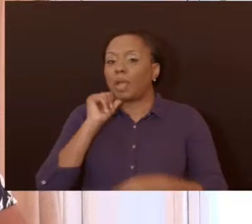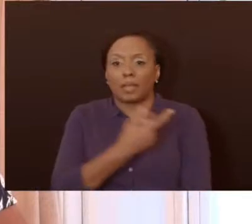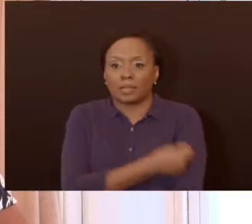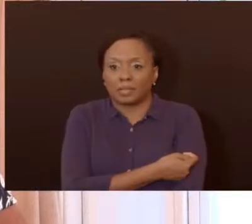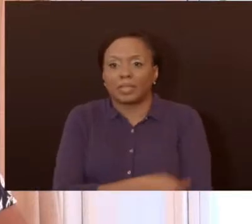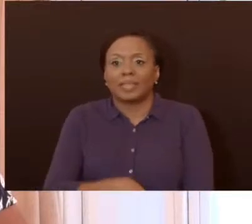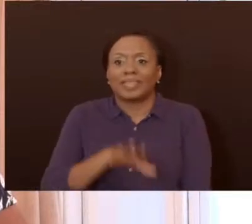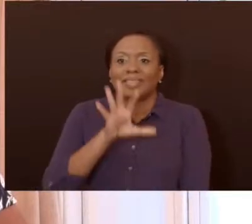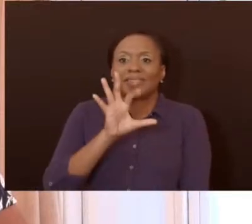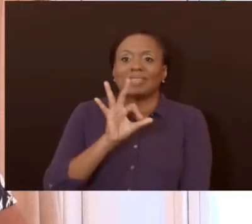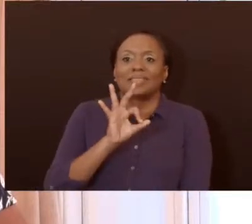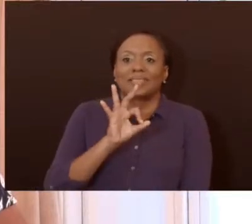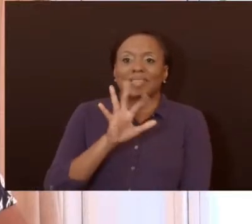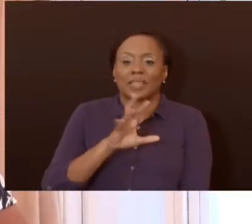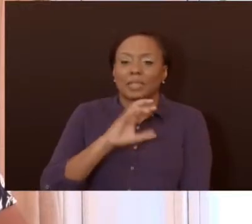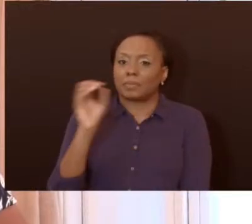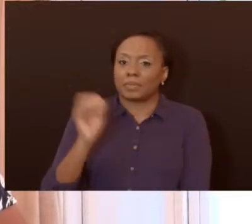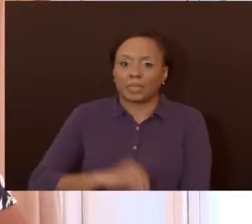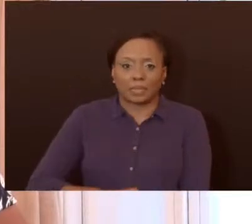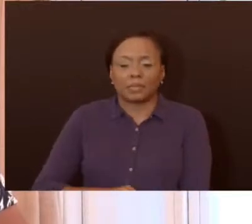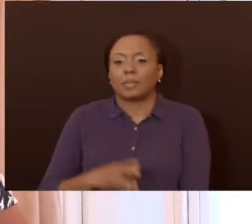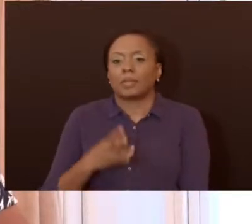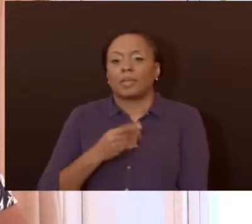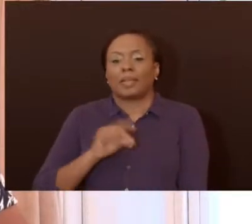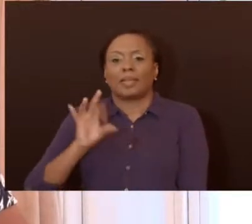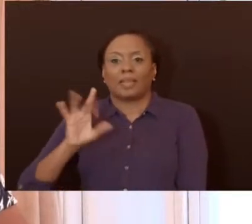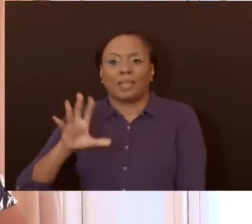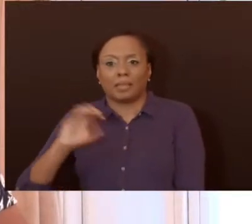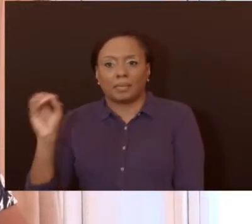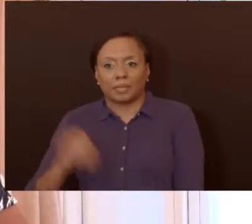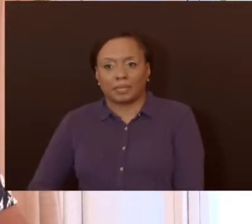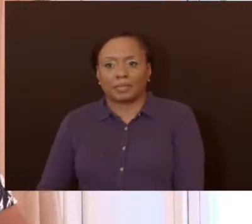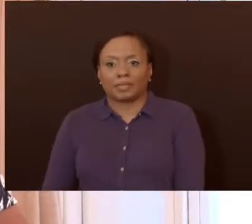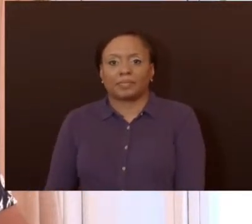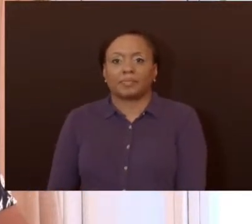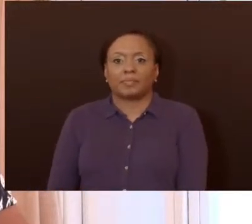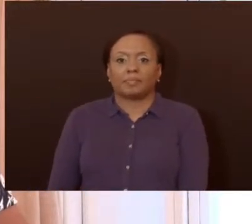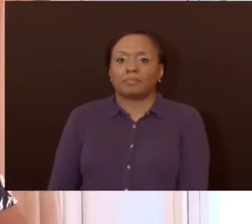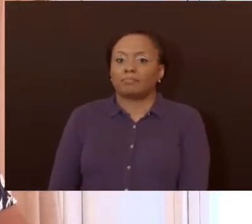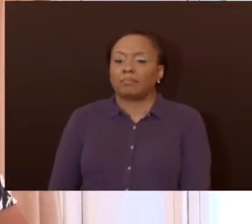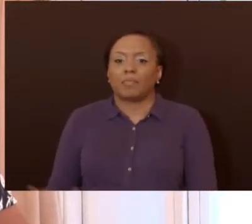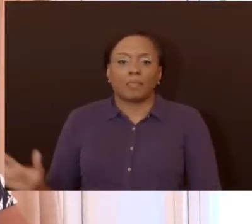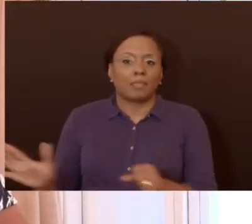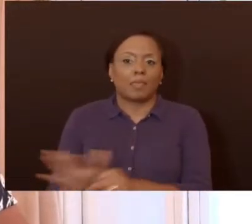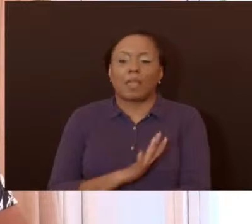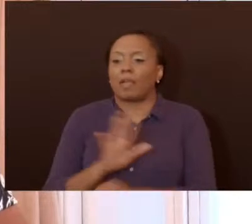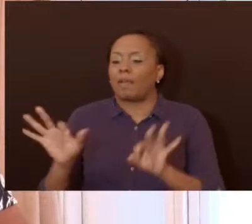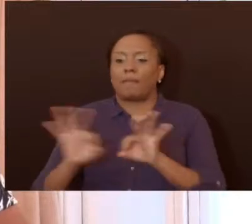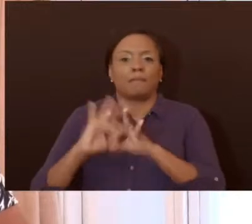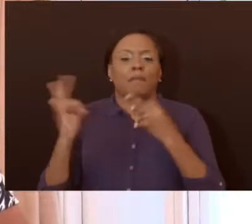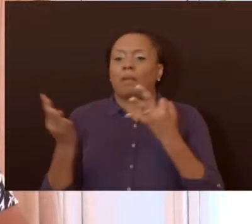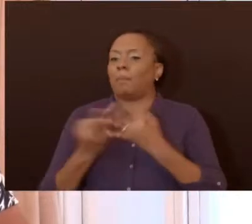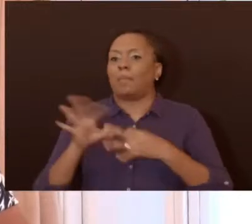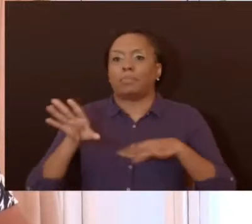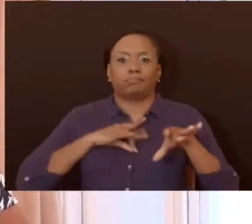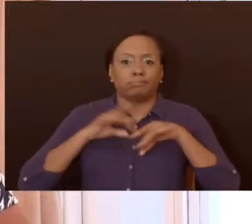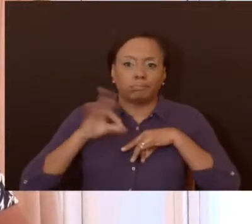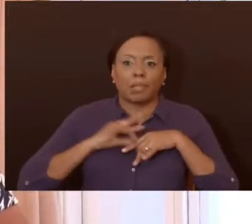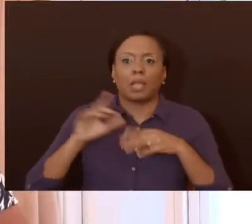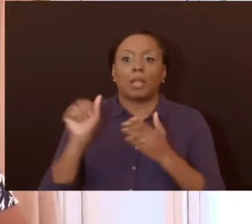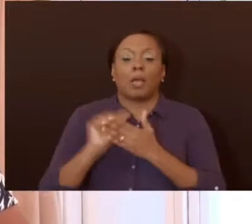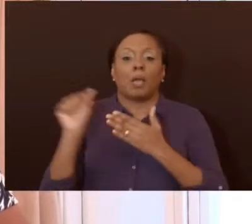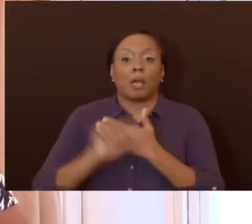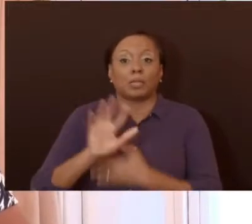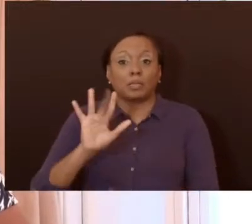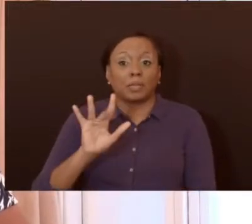and 85% on August 26th. We are seeing entire families and households being affected. On August